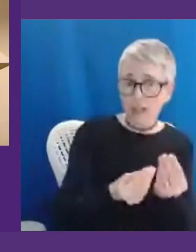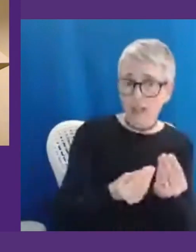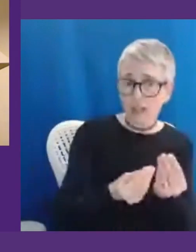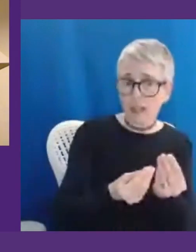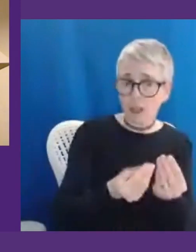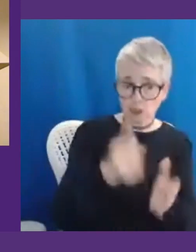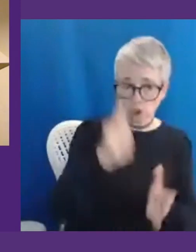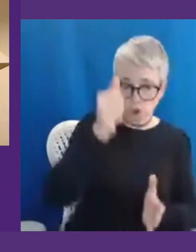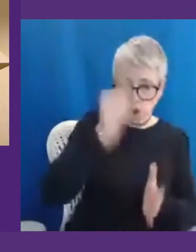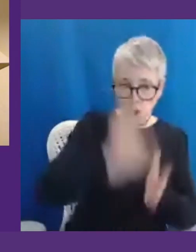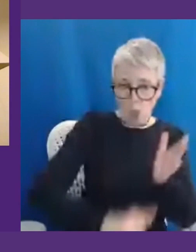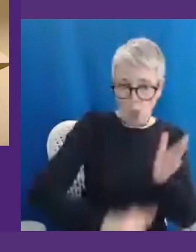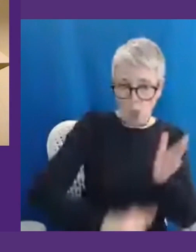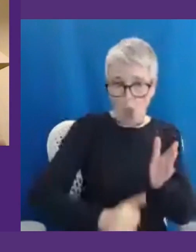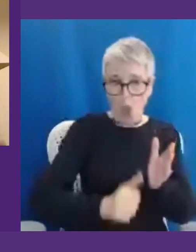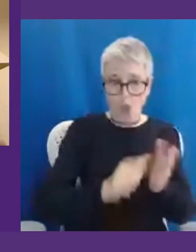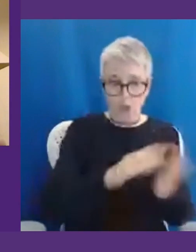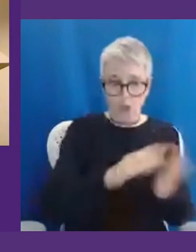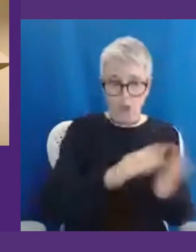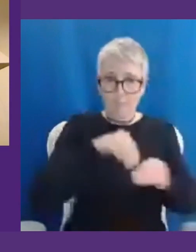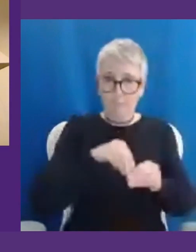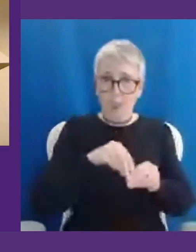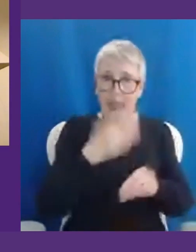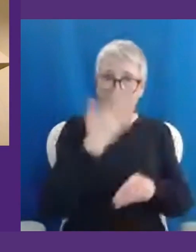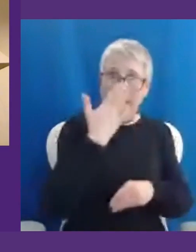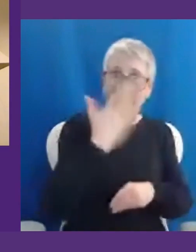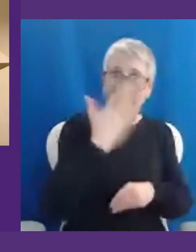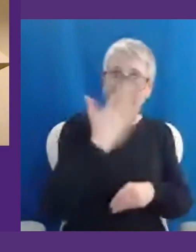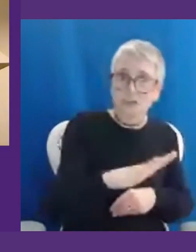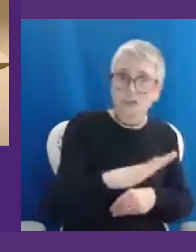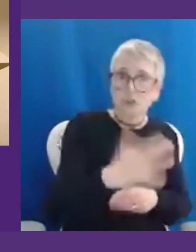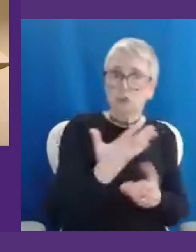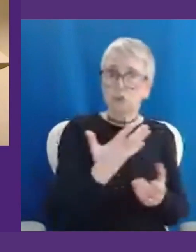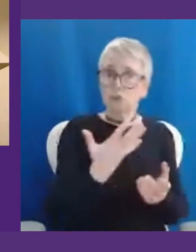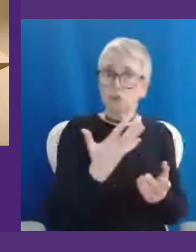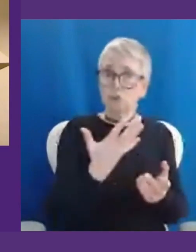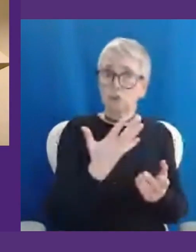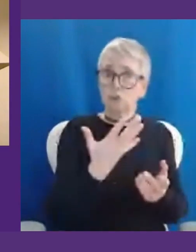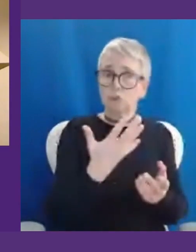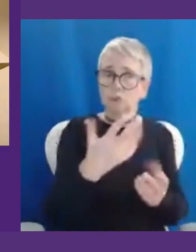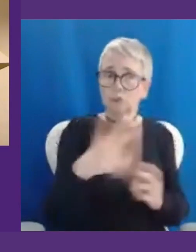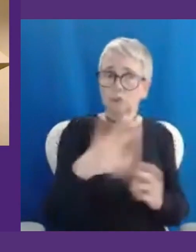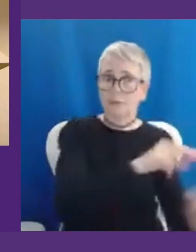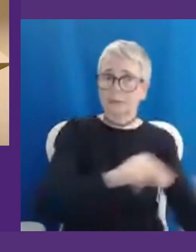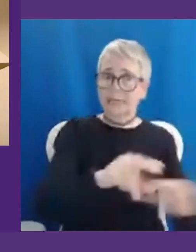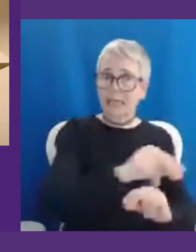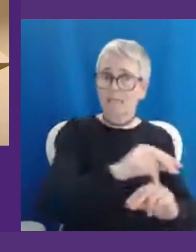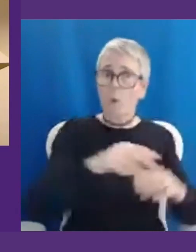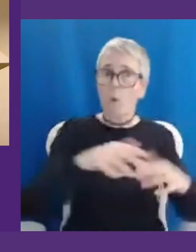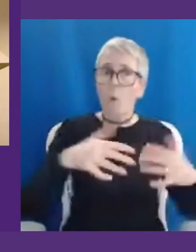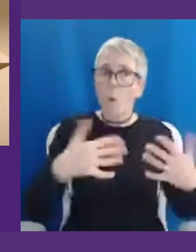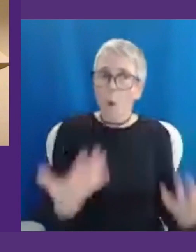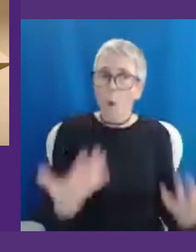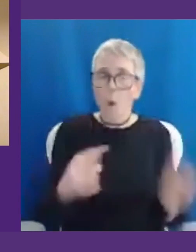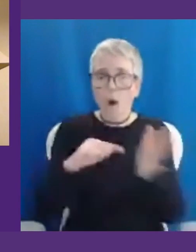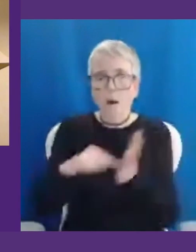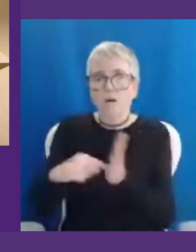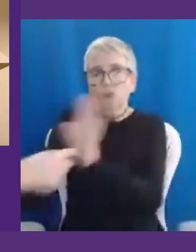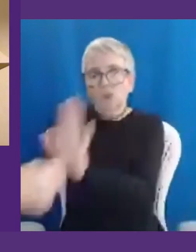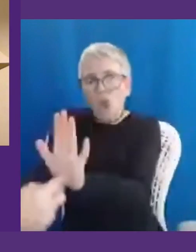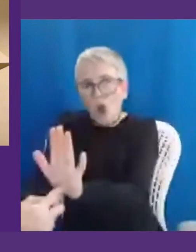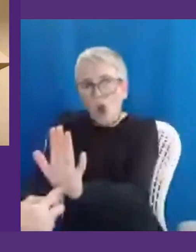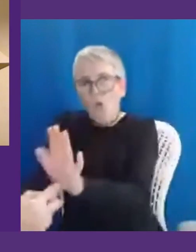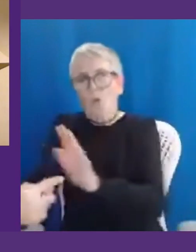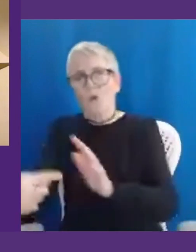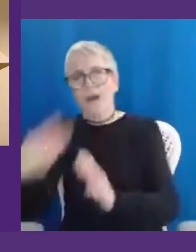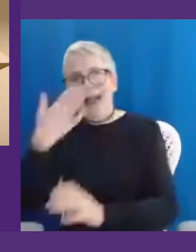they affect those attitudes? I think both can be true, but I